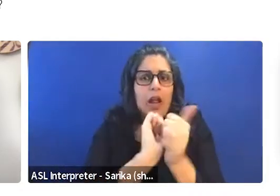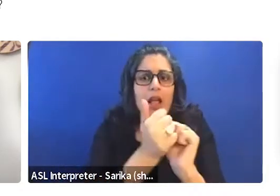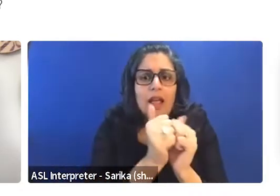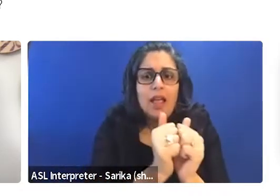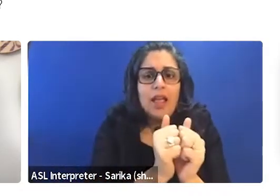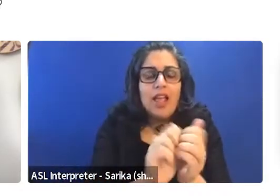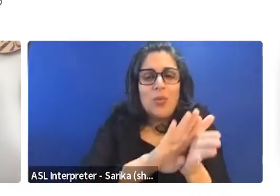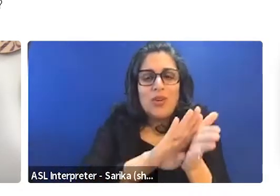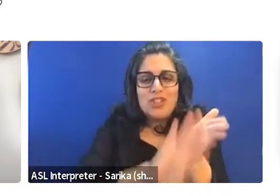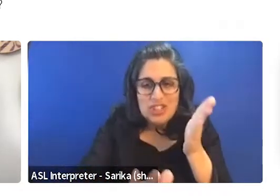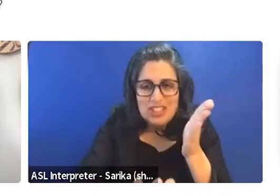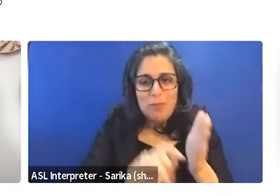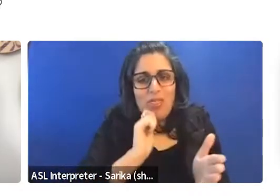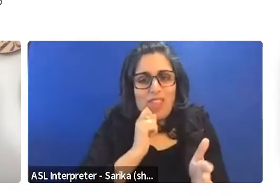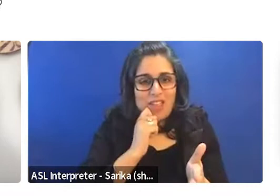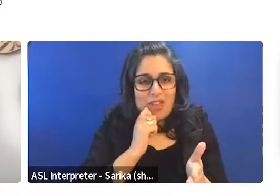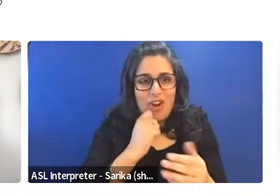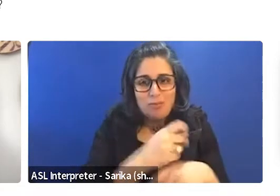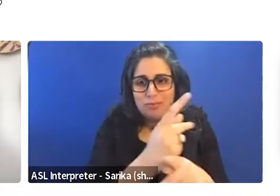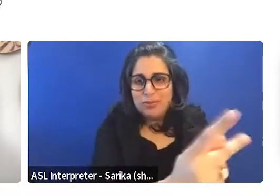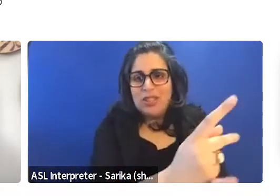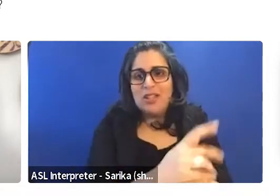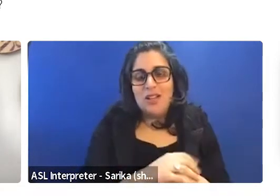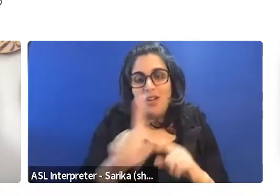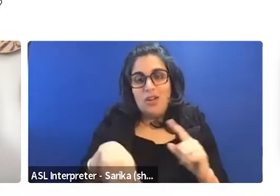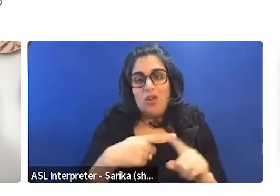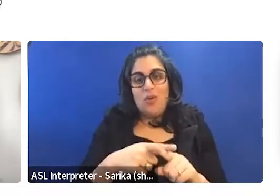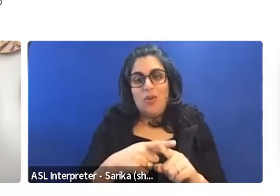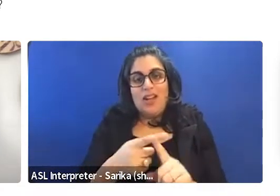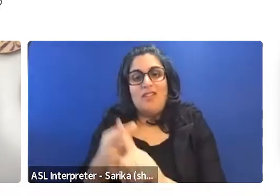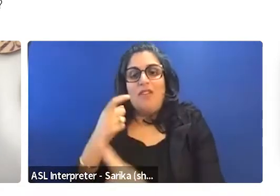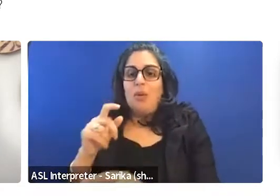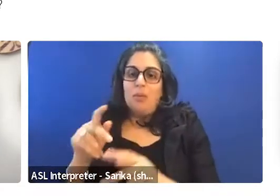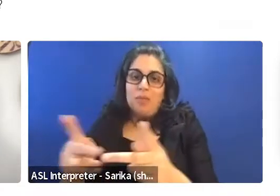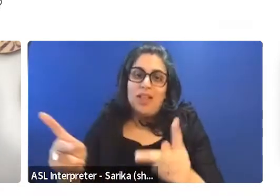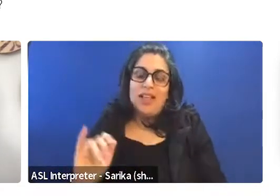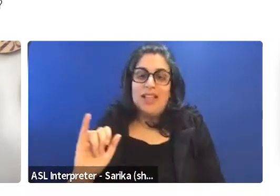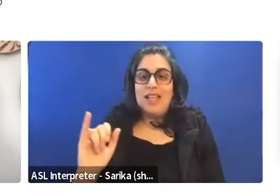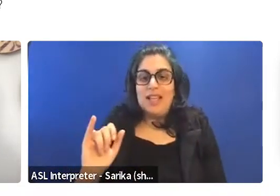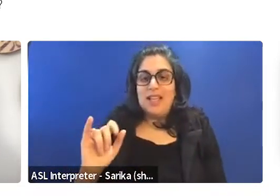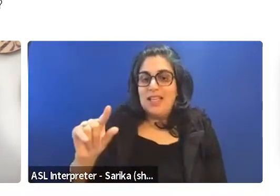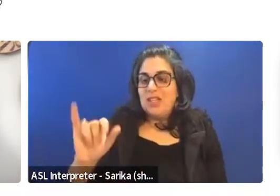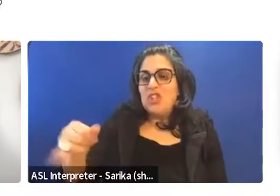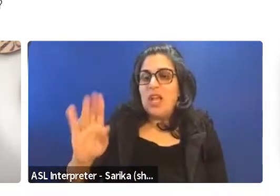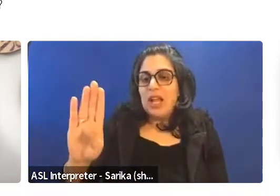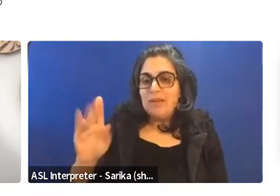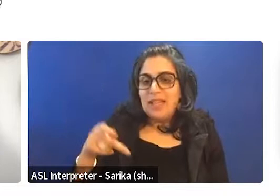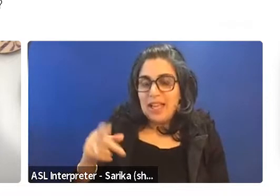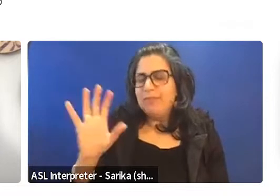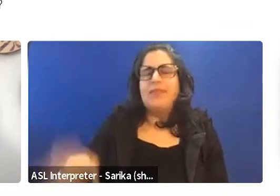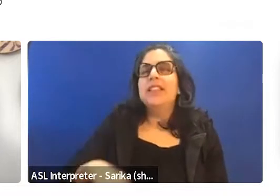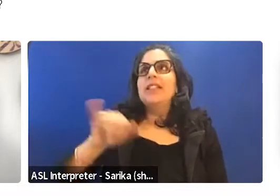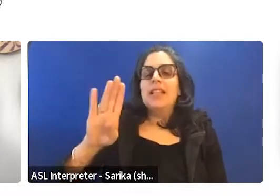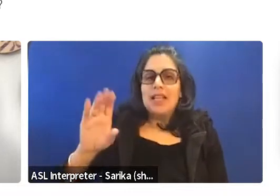cheap sourcing of leather that people can do when they source from places like JBS and all of these other organizations